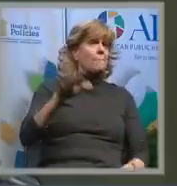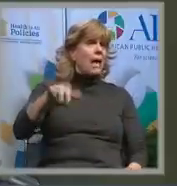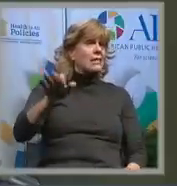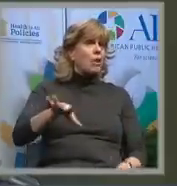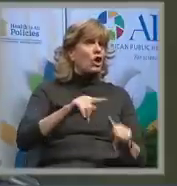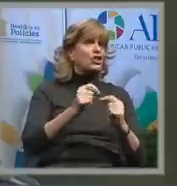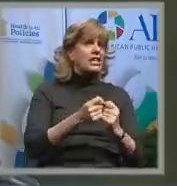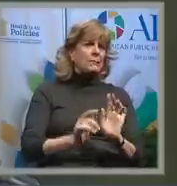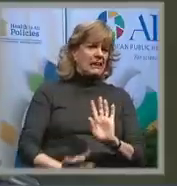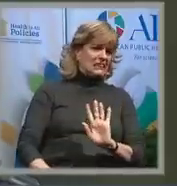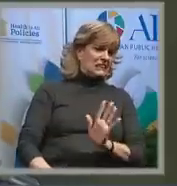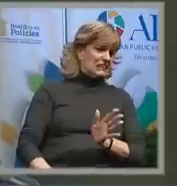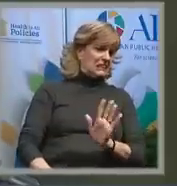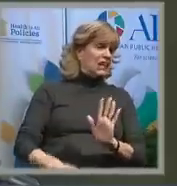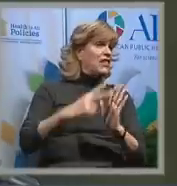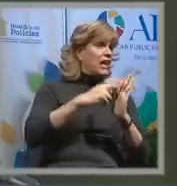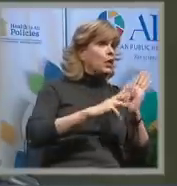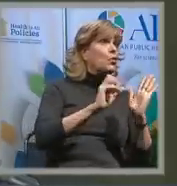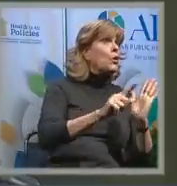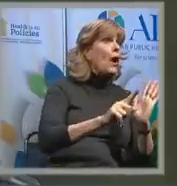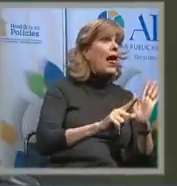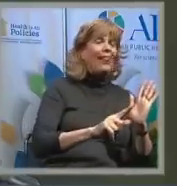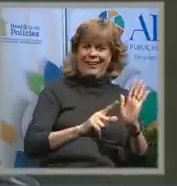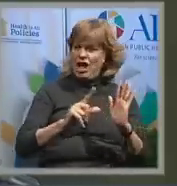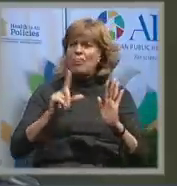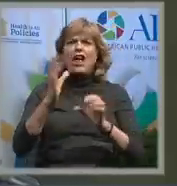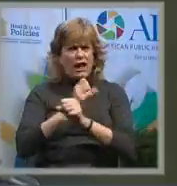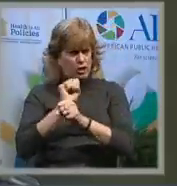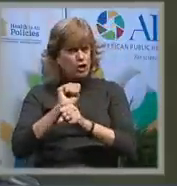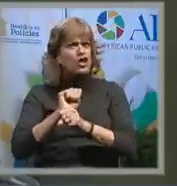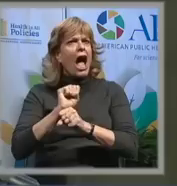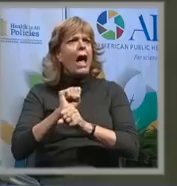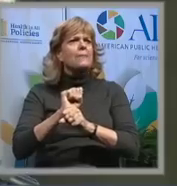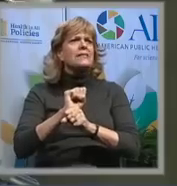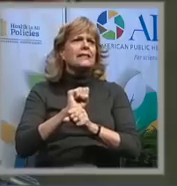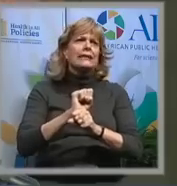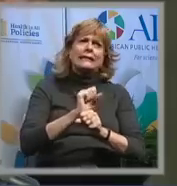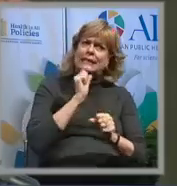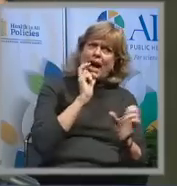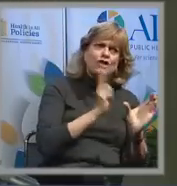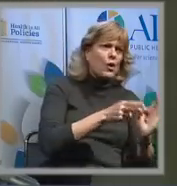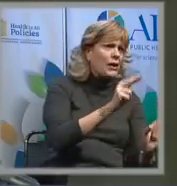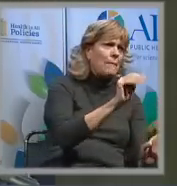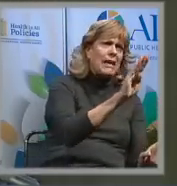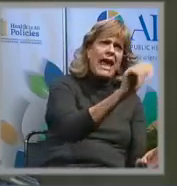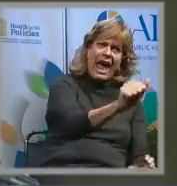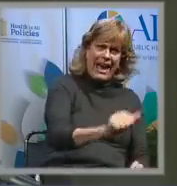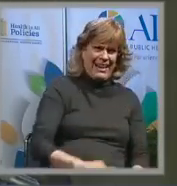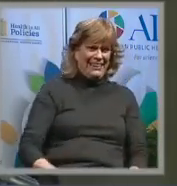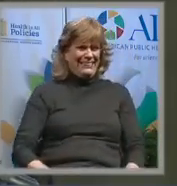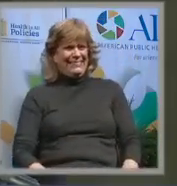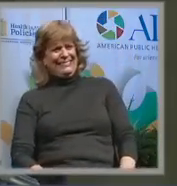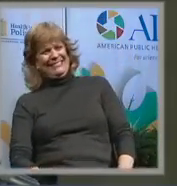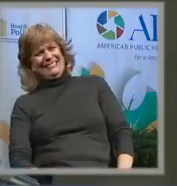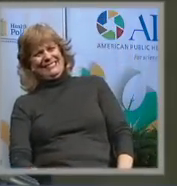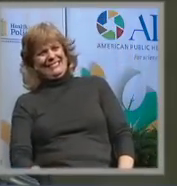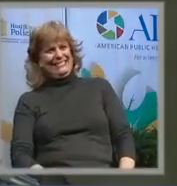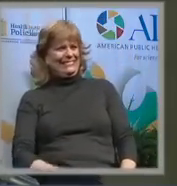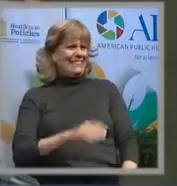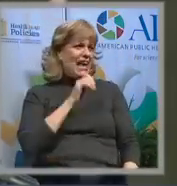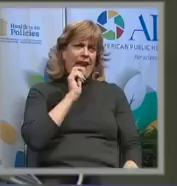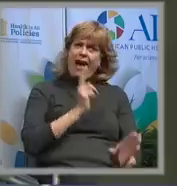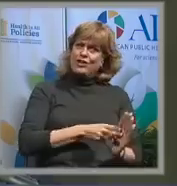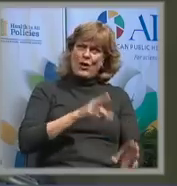basketball team can read well, they graduate and get good jobs. Give me a big hand for that. Big hand for that. Very much important. And where we